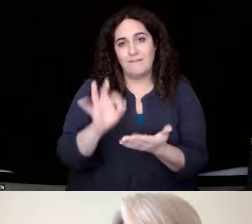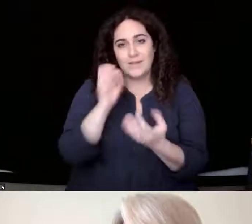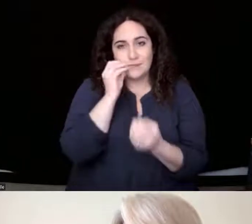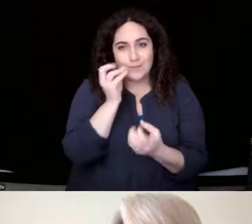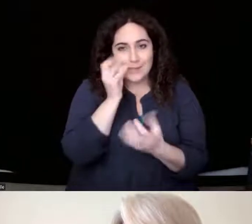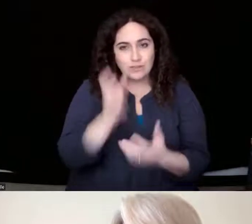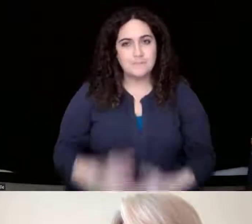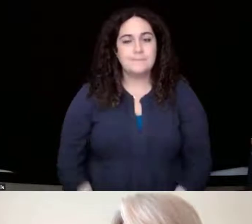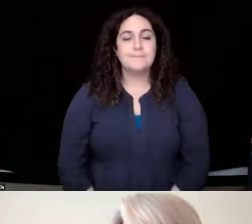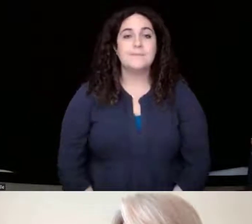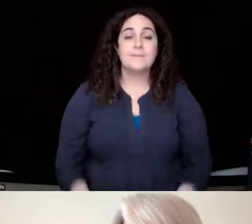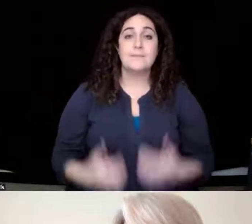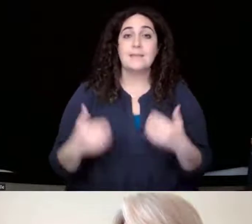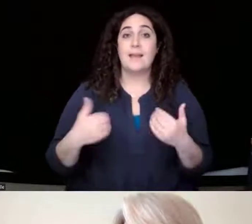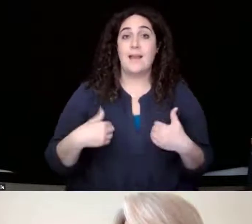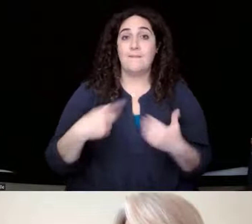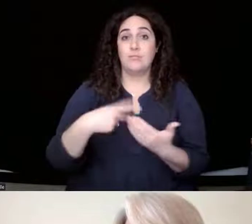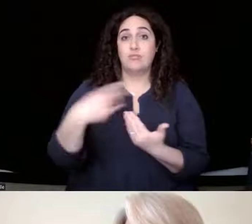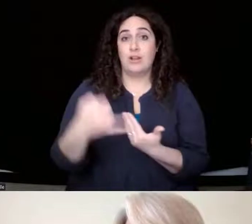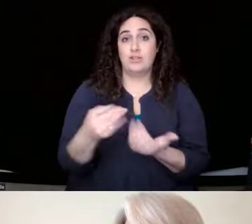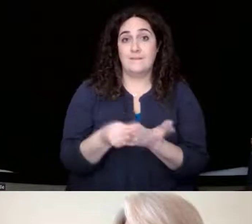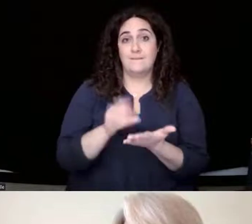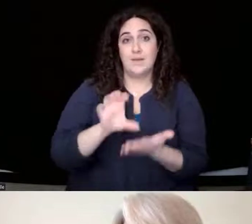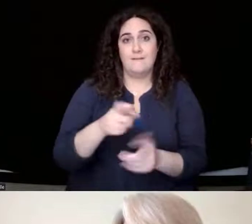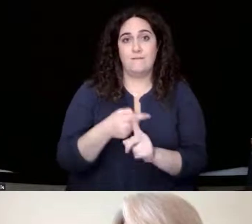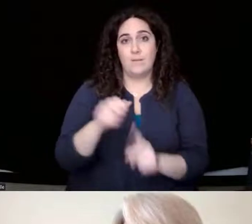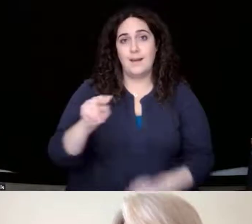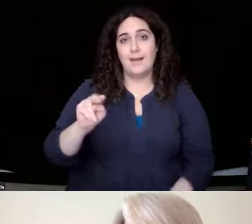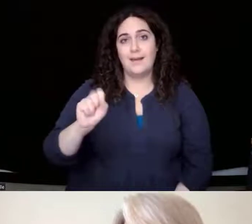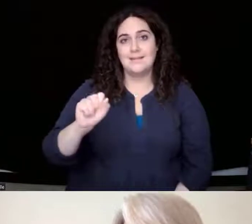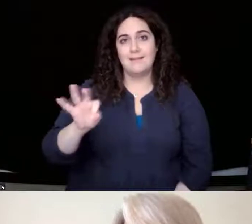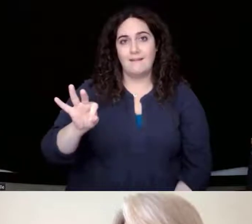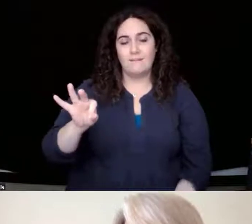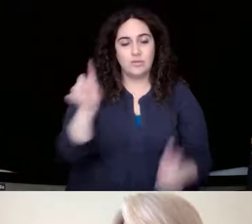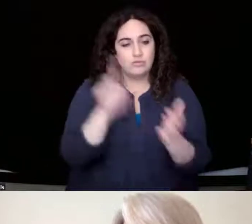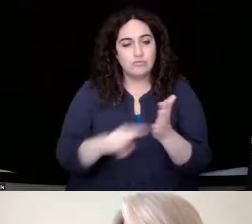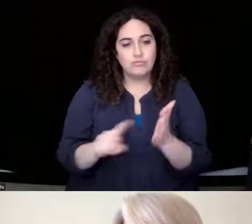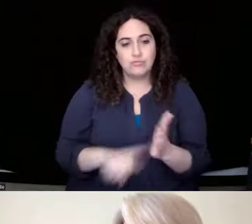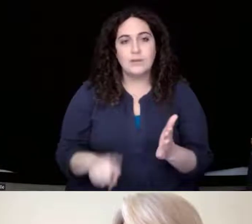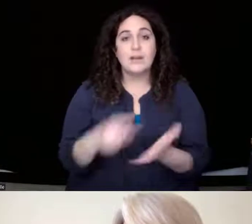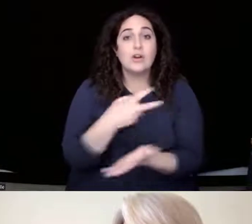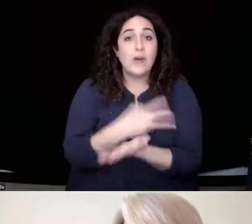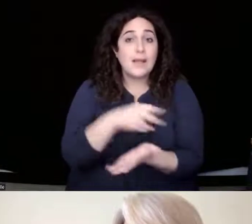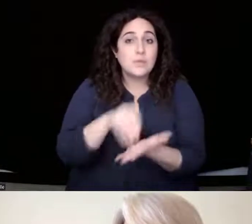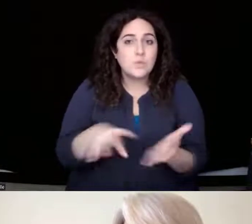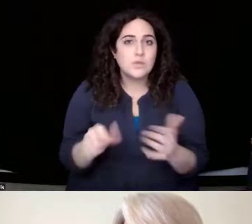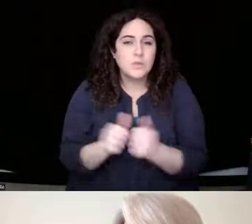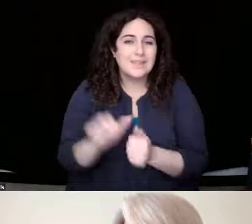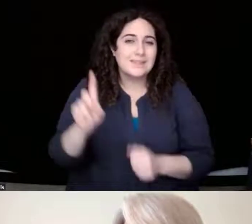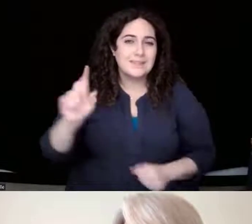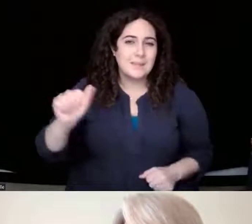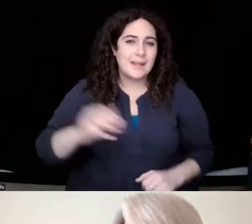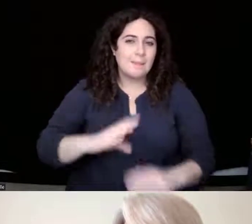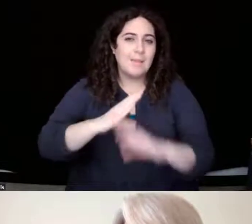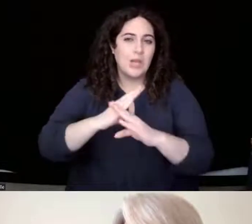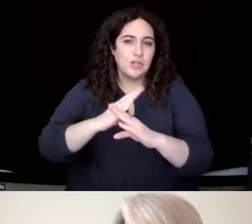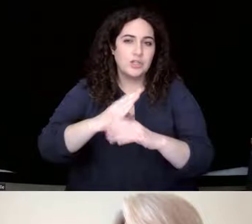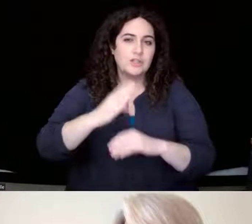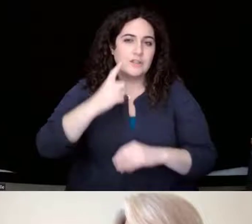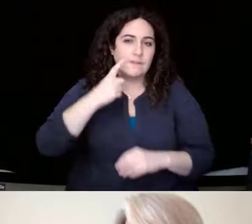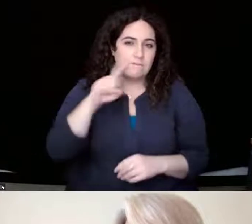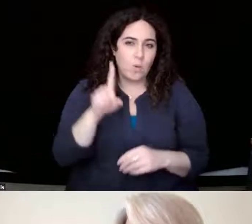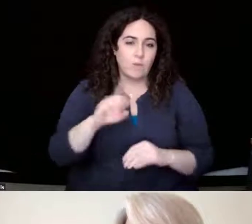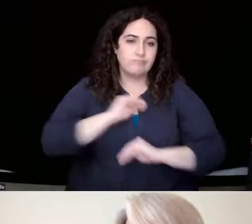project which is investigating the barriers that graduate students with disabilities encounter in meeting their